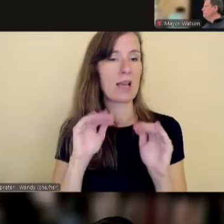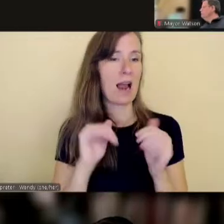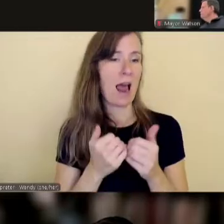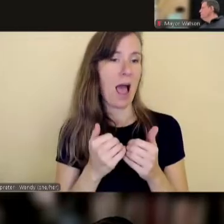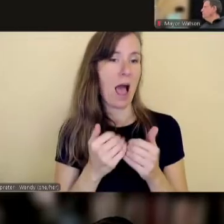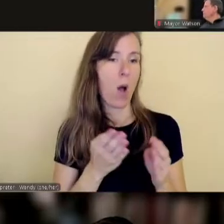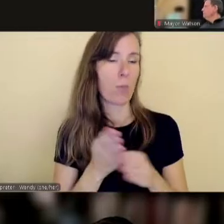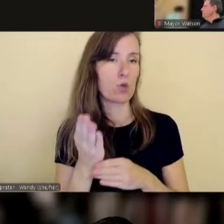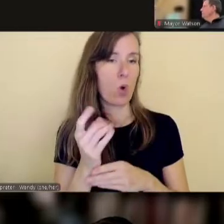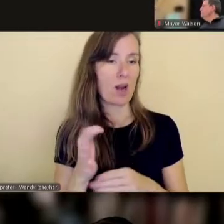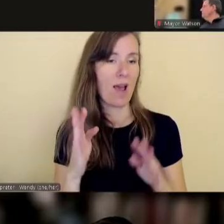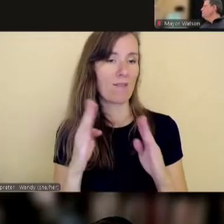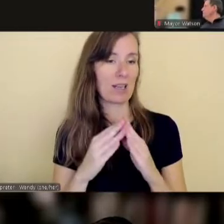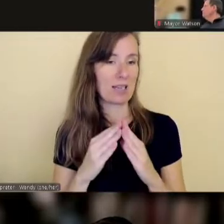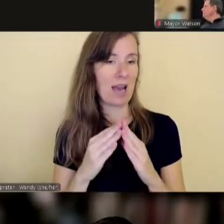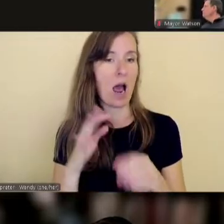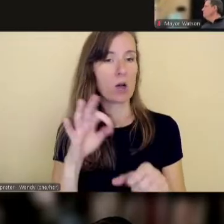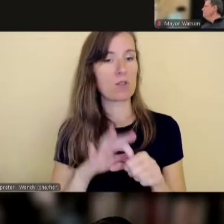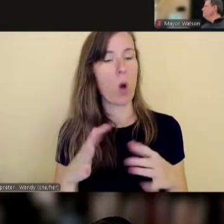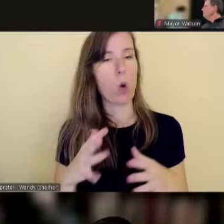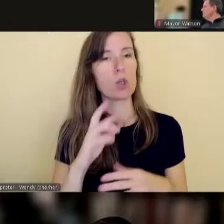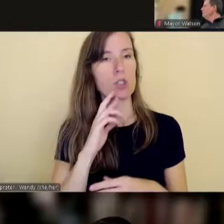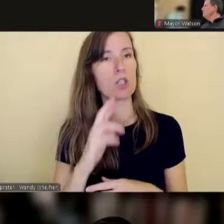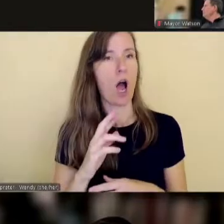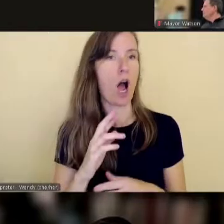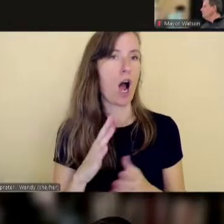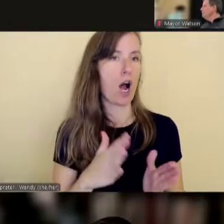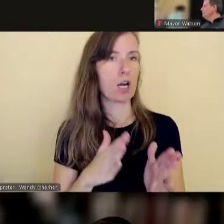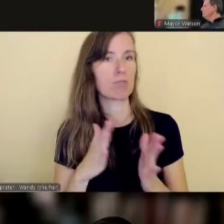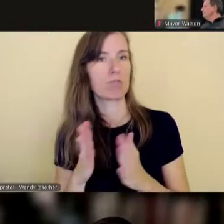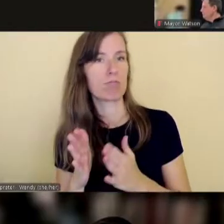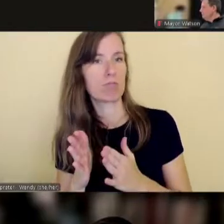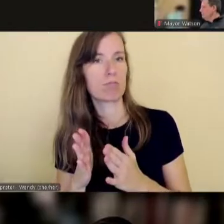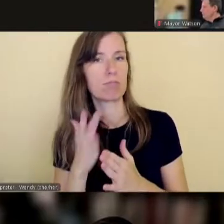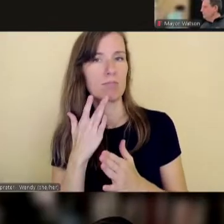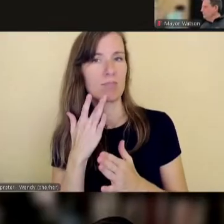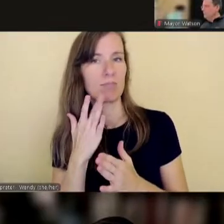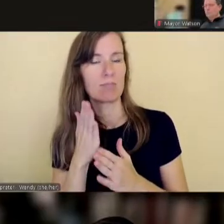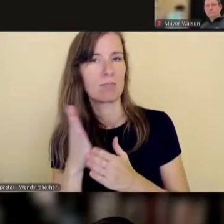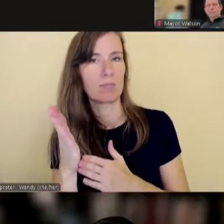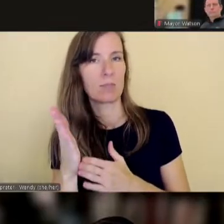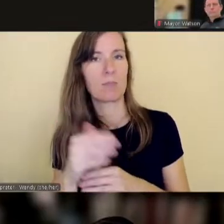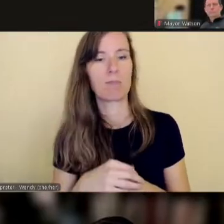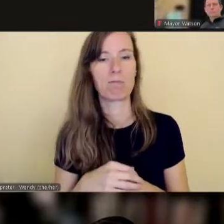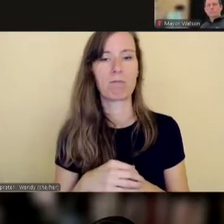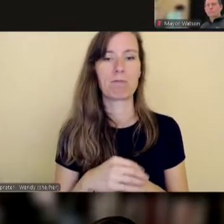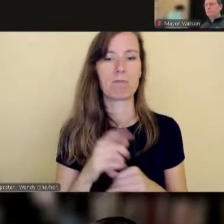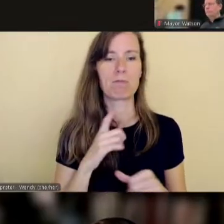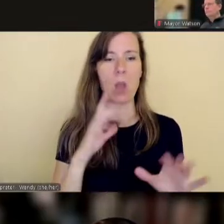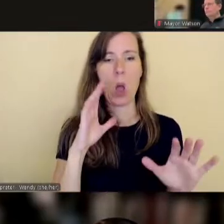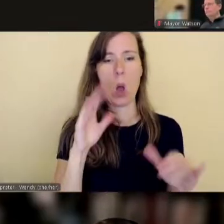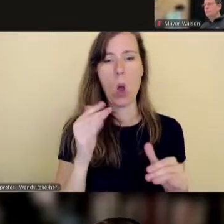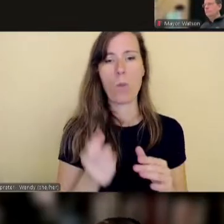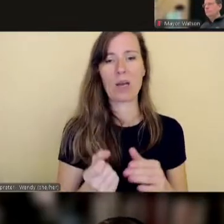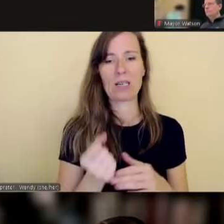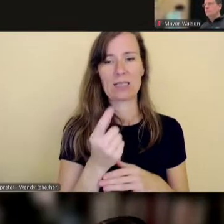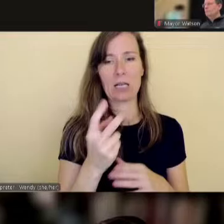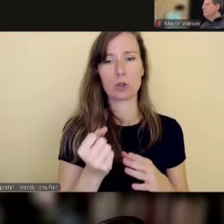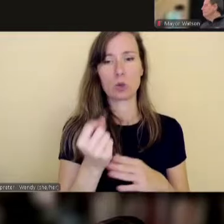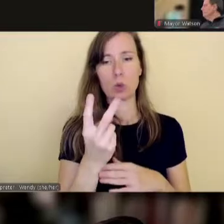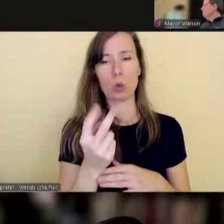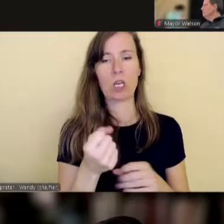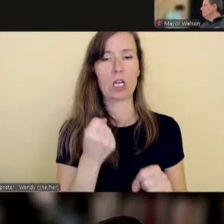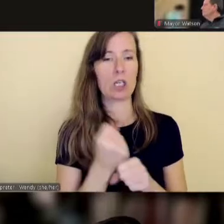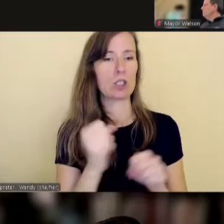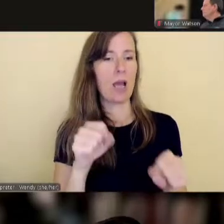are leaning. And I hope that over the next 2 years, we're able to hold some productive conversations in the community